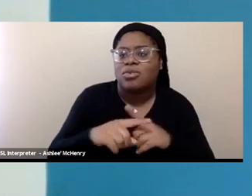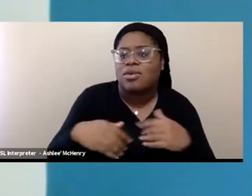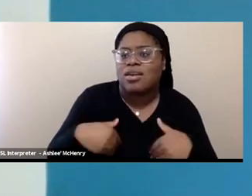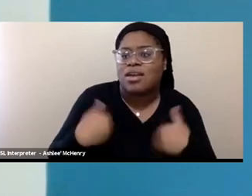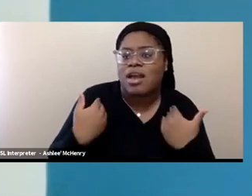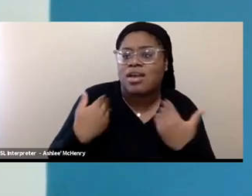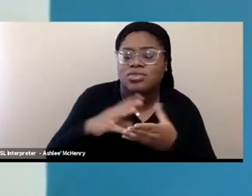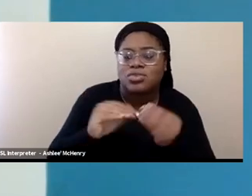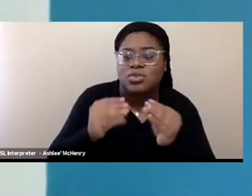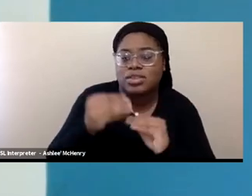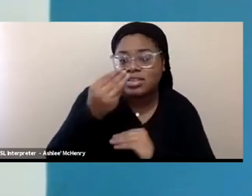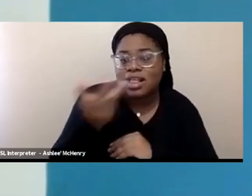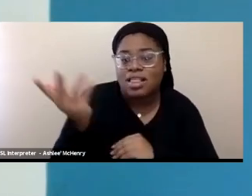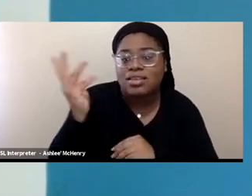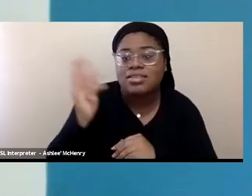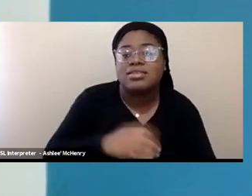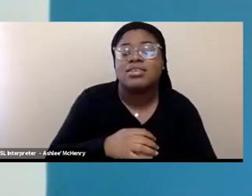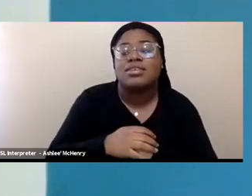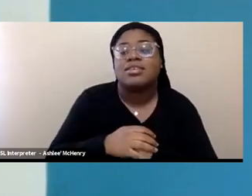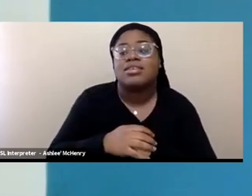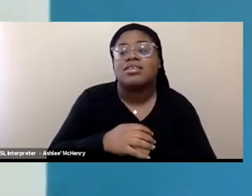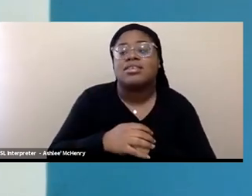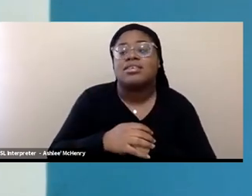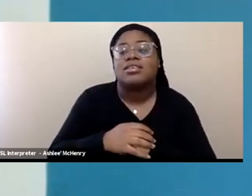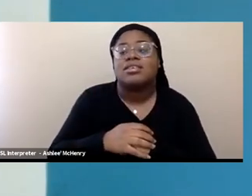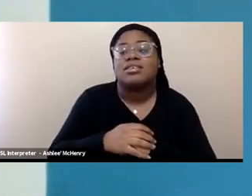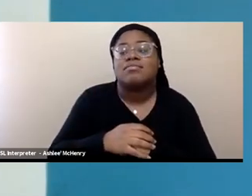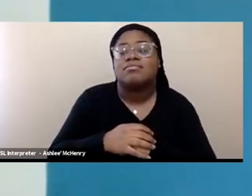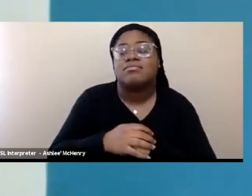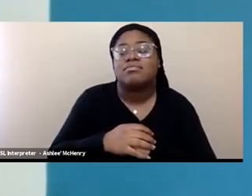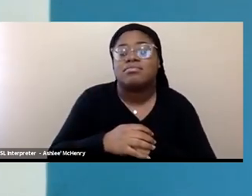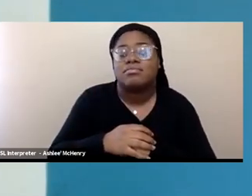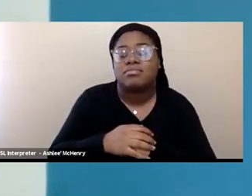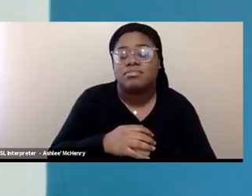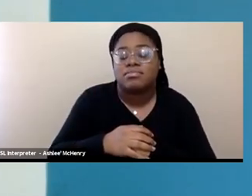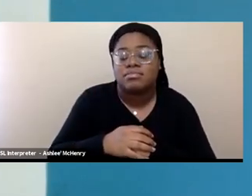effects artists, writers, etc. In terms of